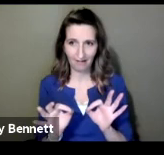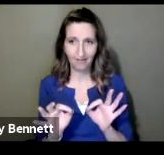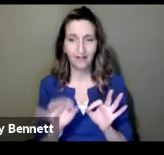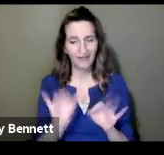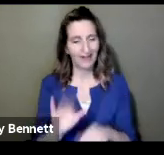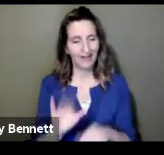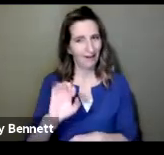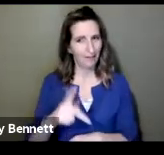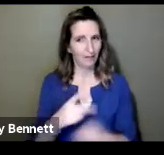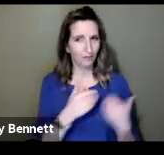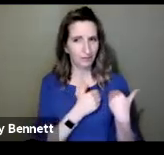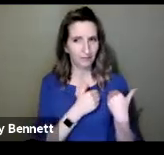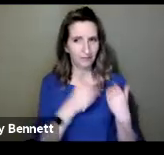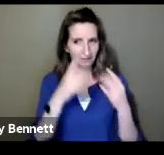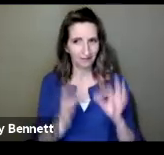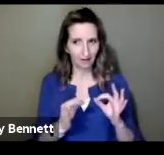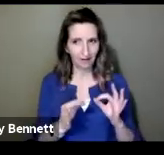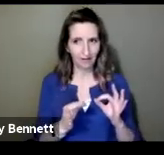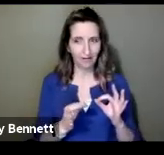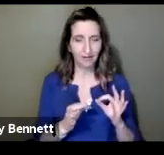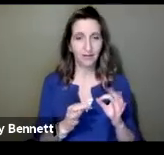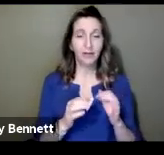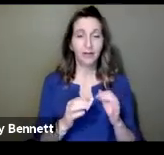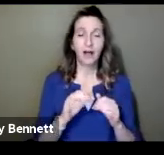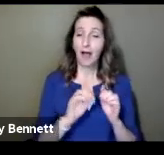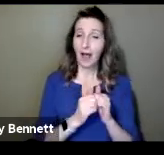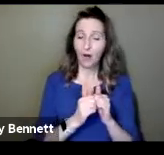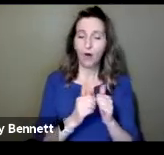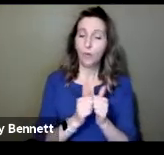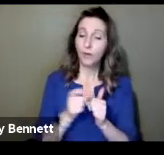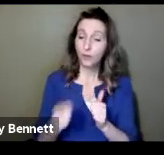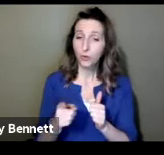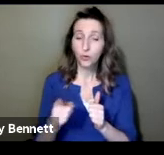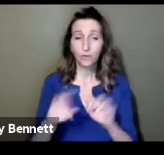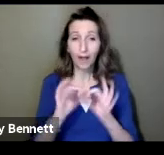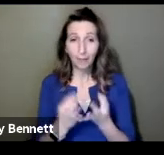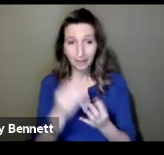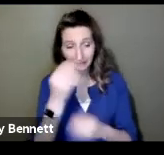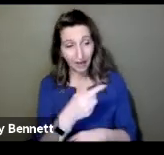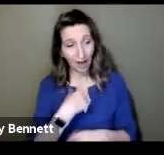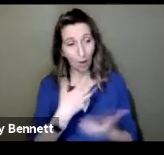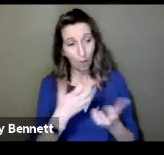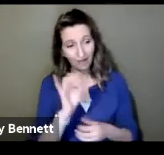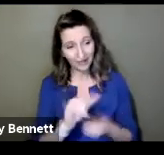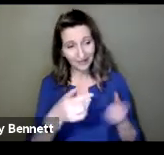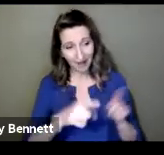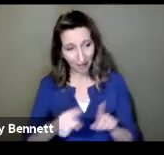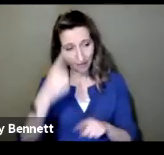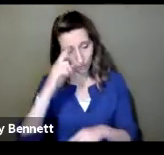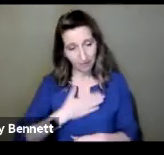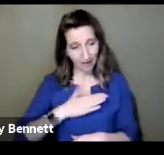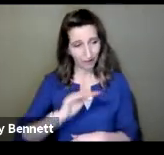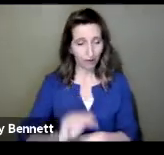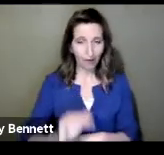of with you as a family to say, hey, I would like for this to happen in, services for my child, whether